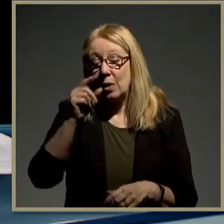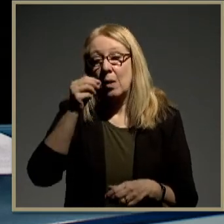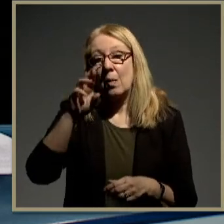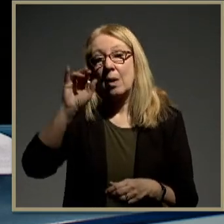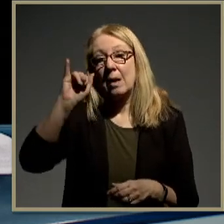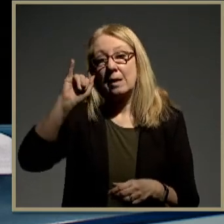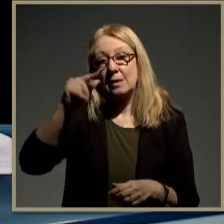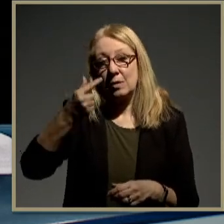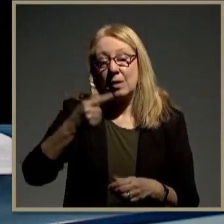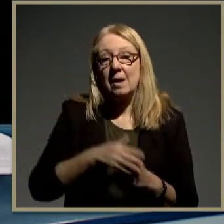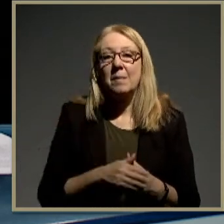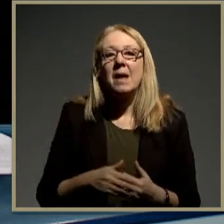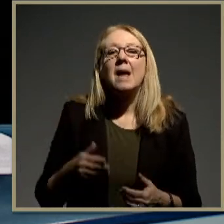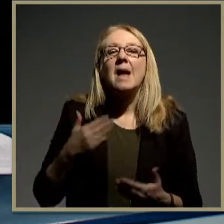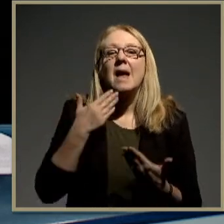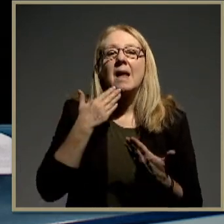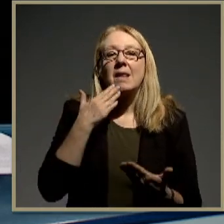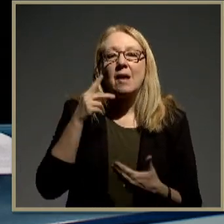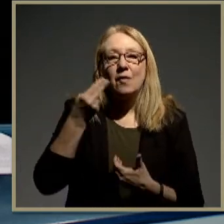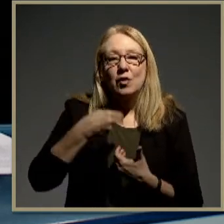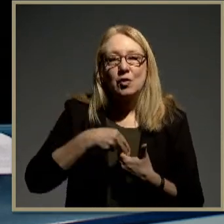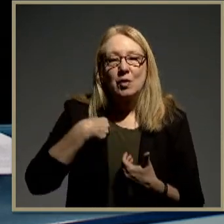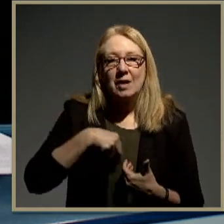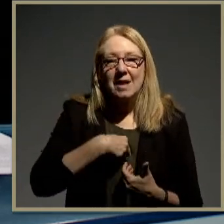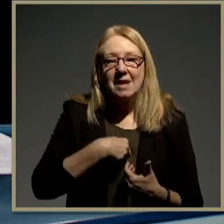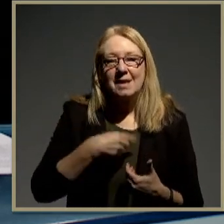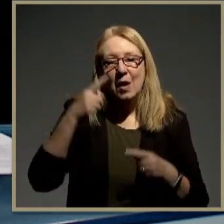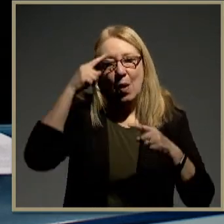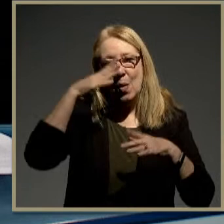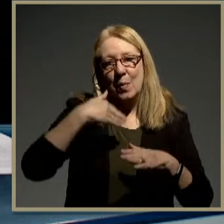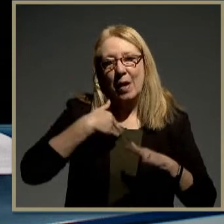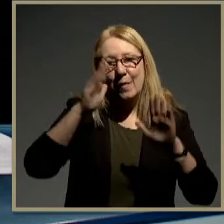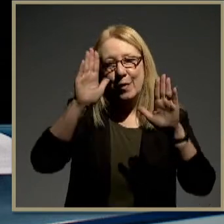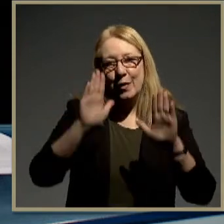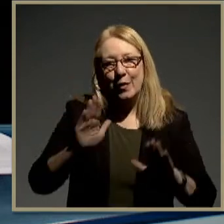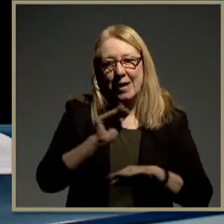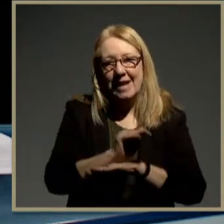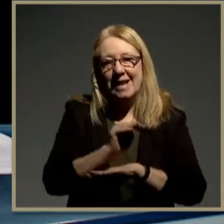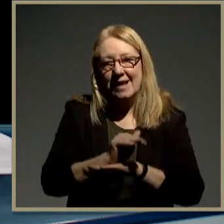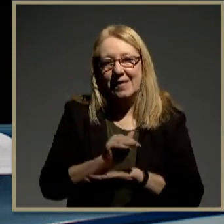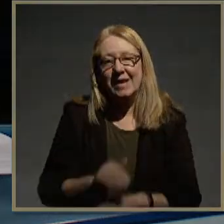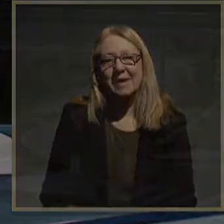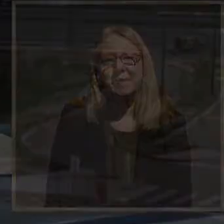and Instagram. Thank you again for joining us, and hope you have a great evening.